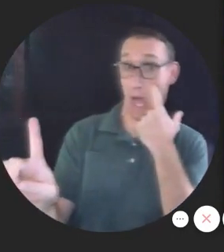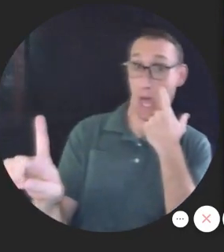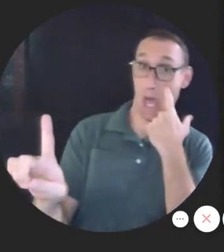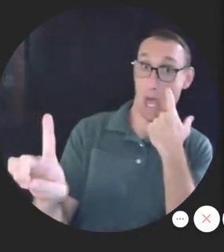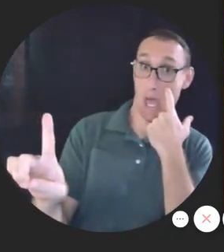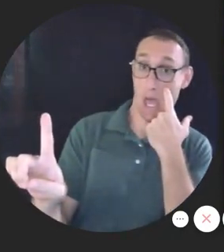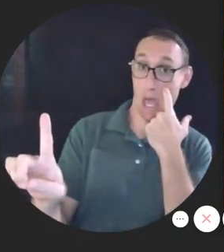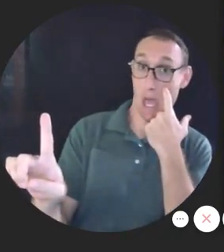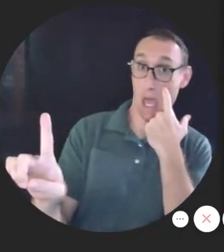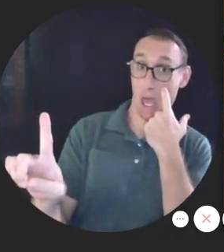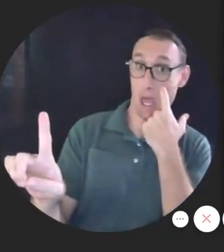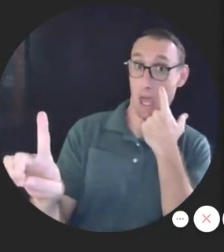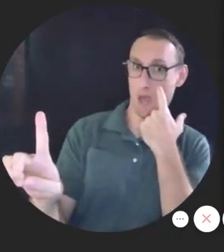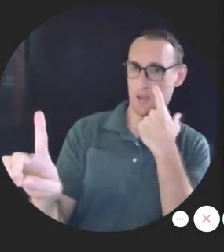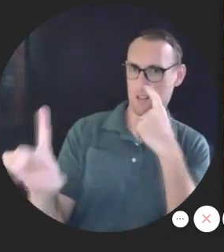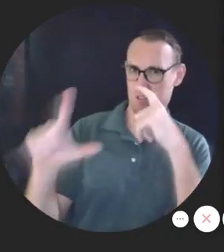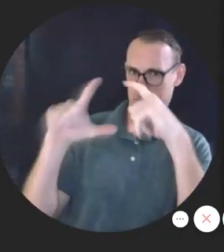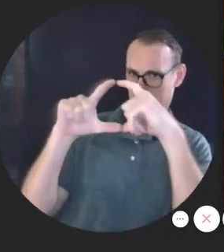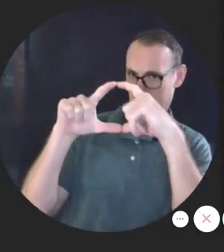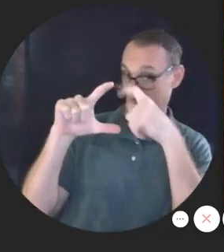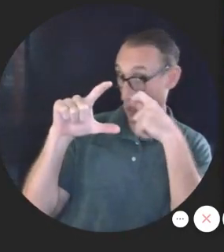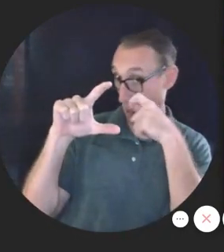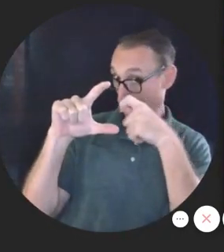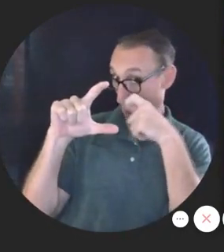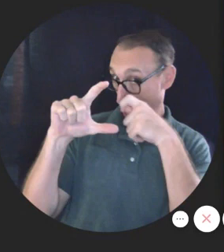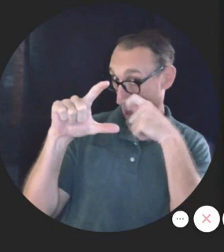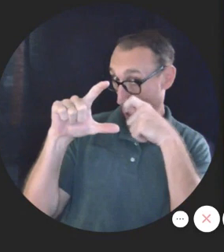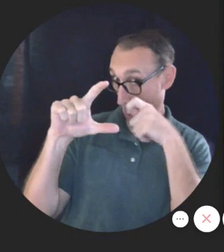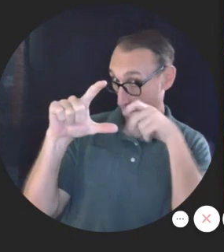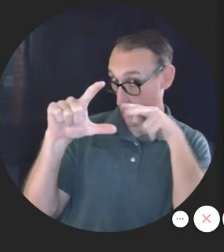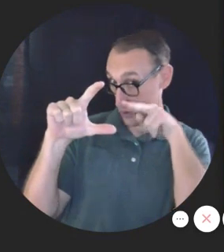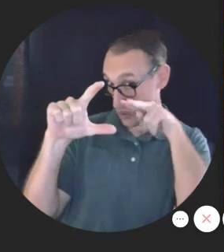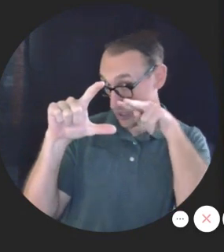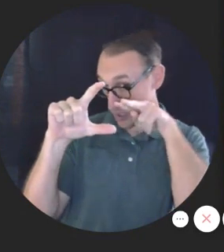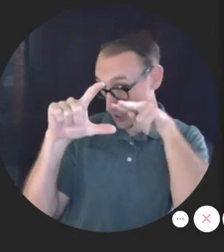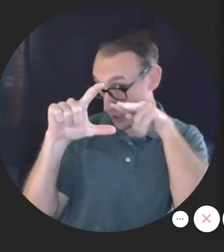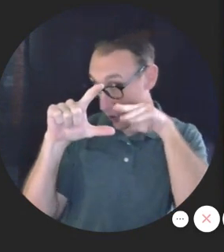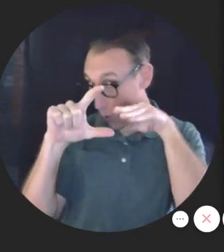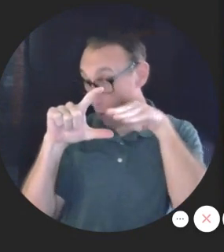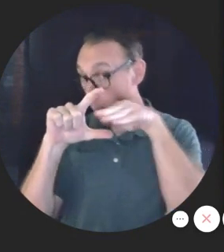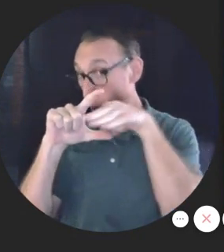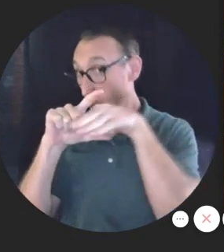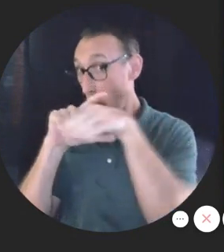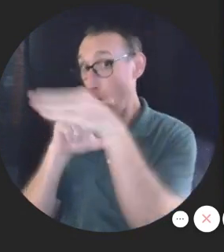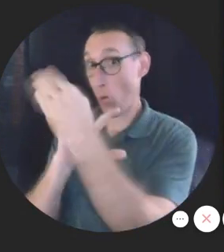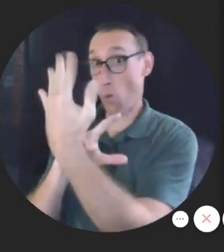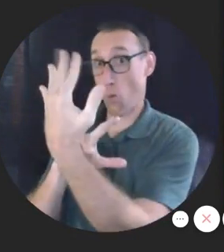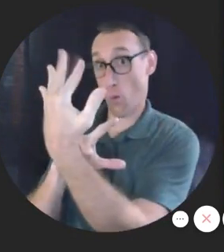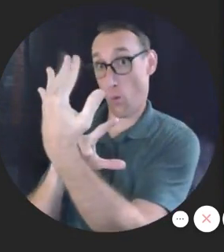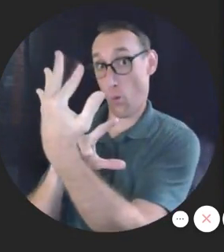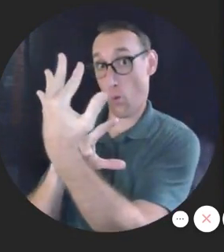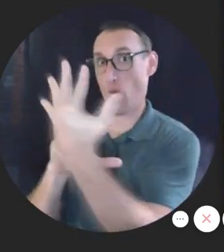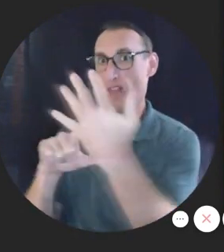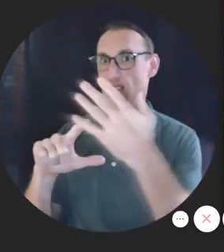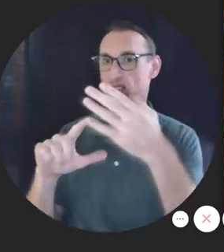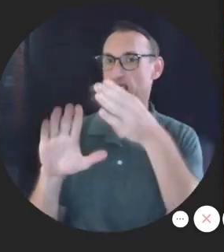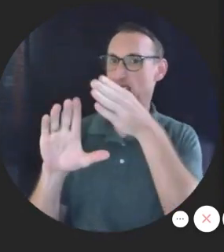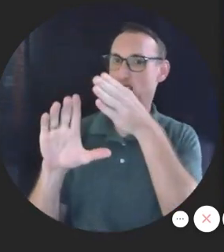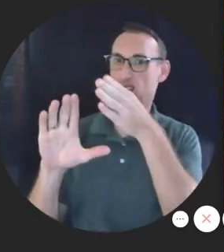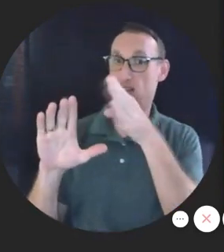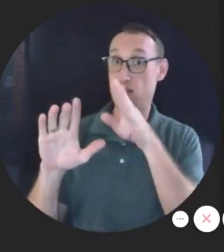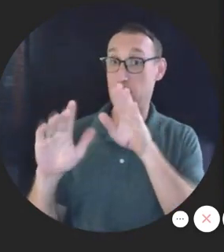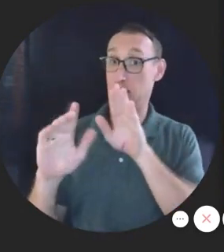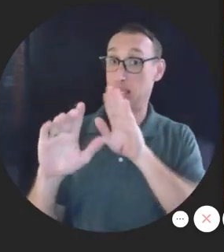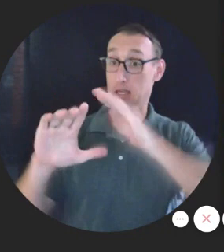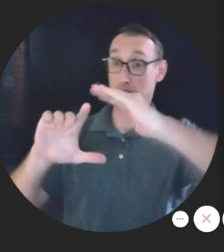then the angle changes because this convex lens bends light. So we've got light coming from